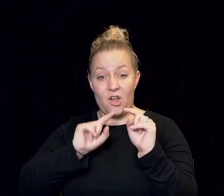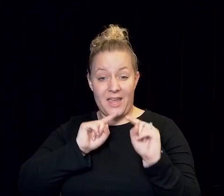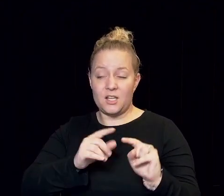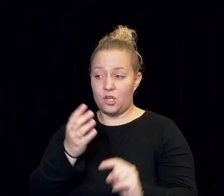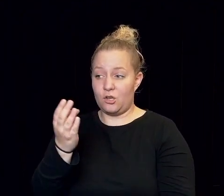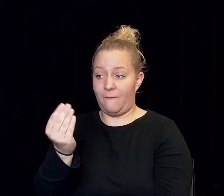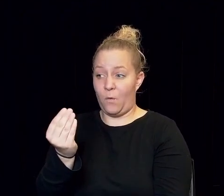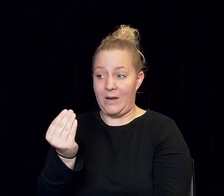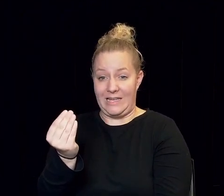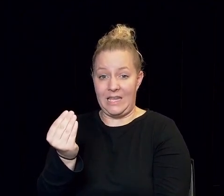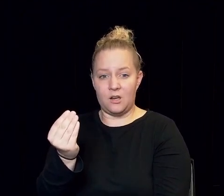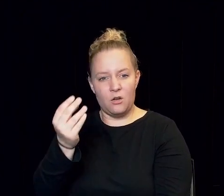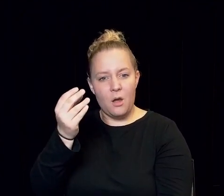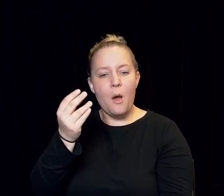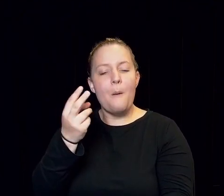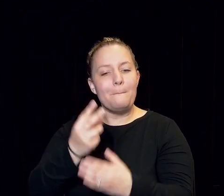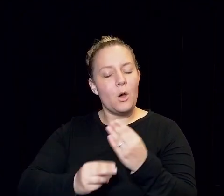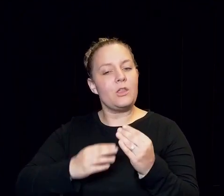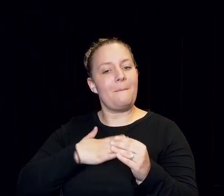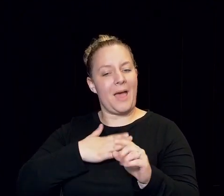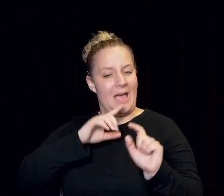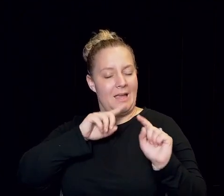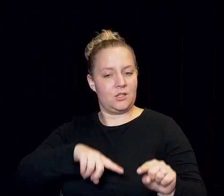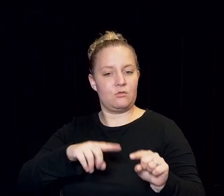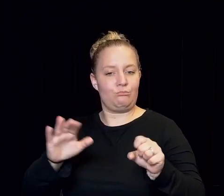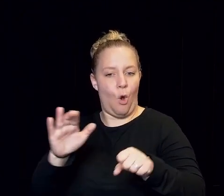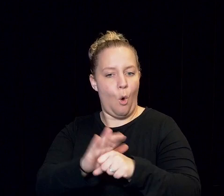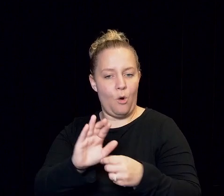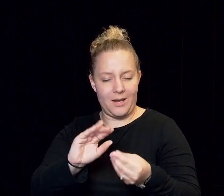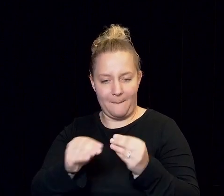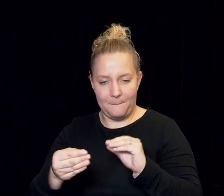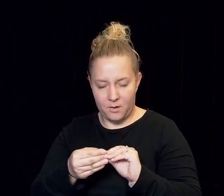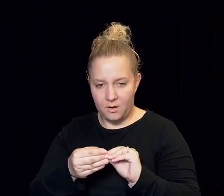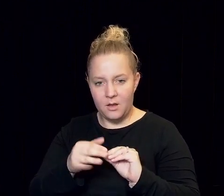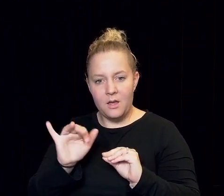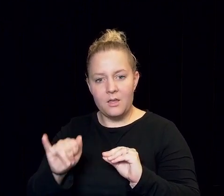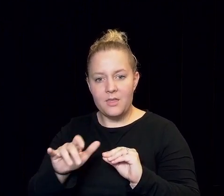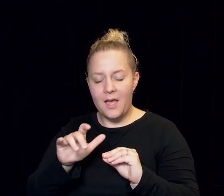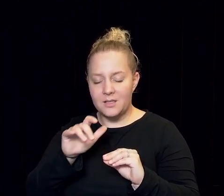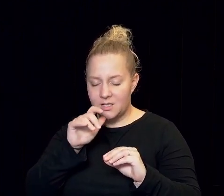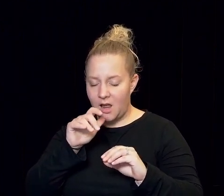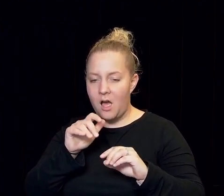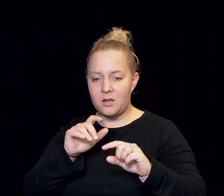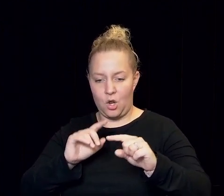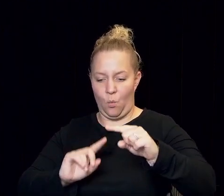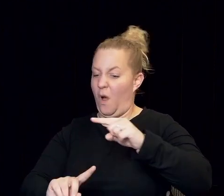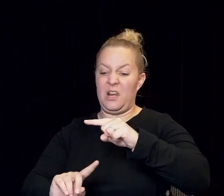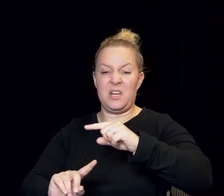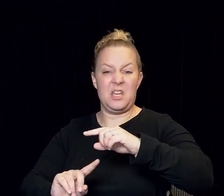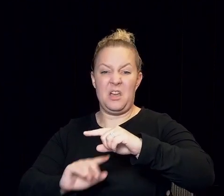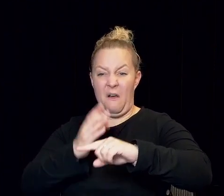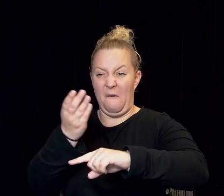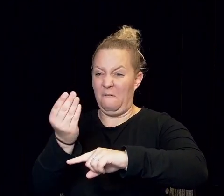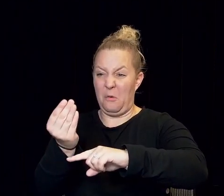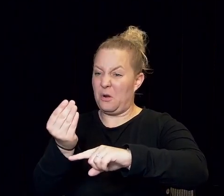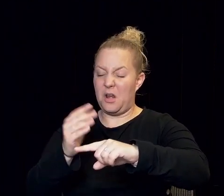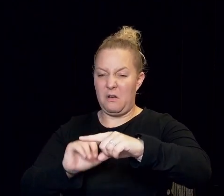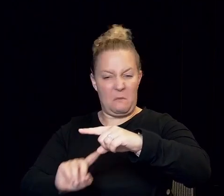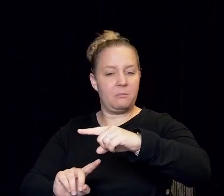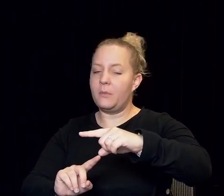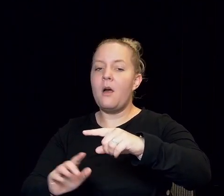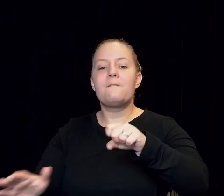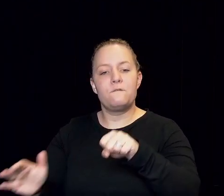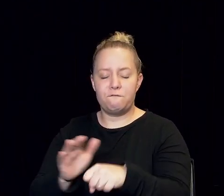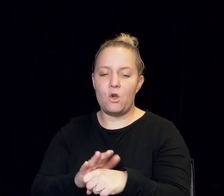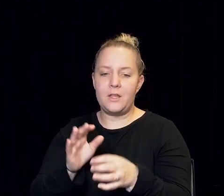being a whole number. And the whole number is not over 1 as the final answer. You need to make sure to fully simplify